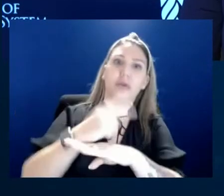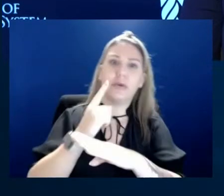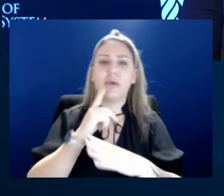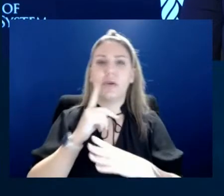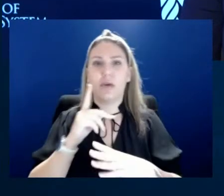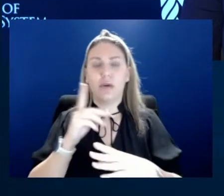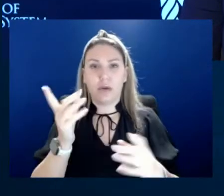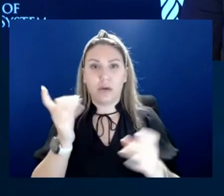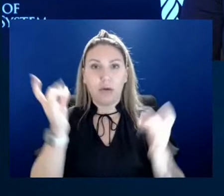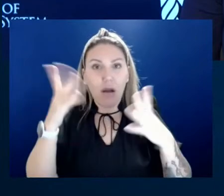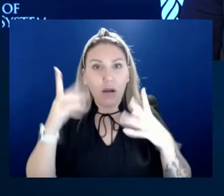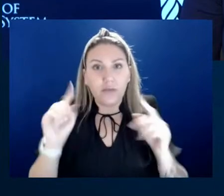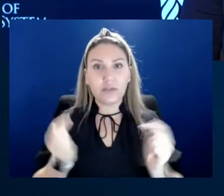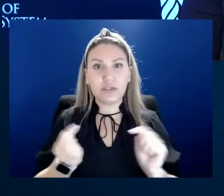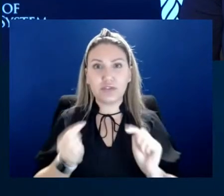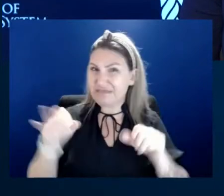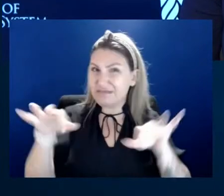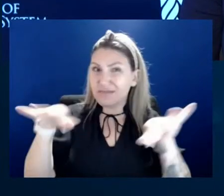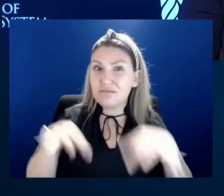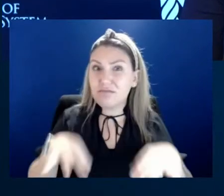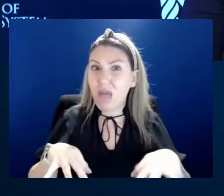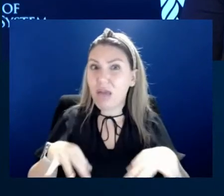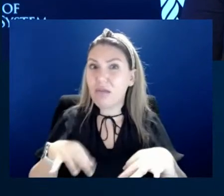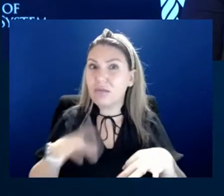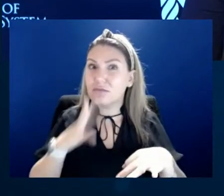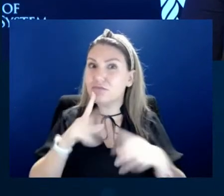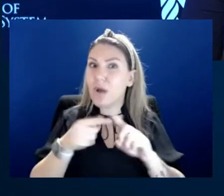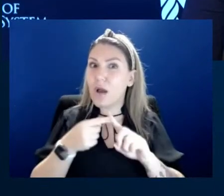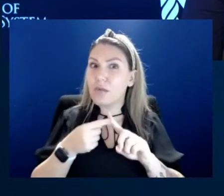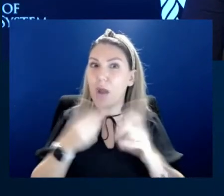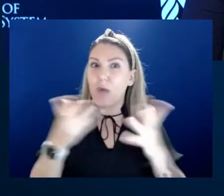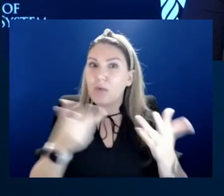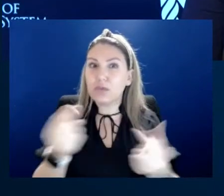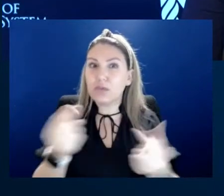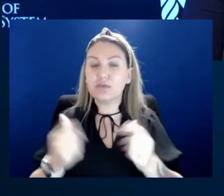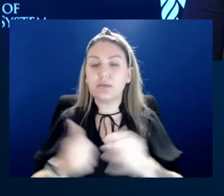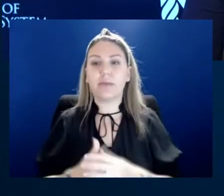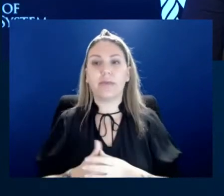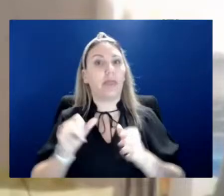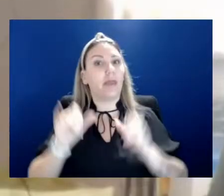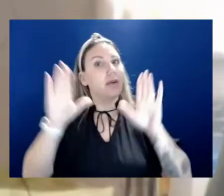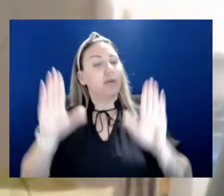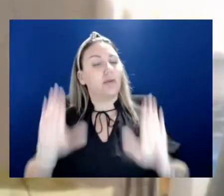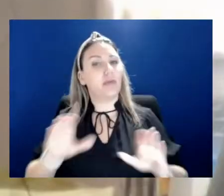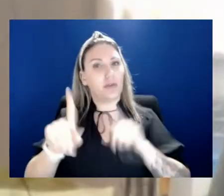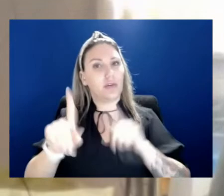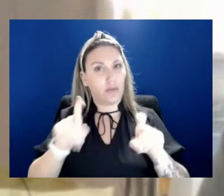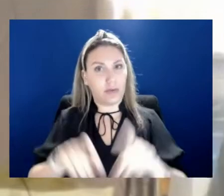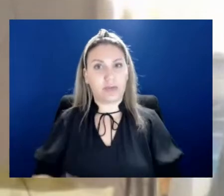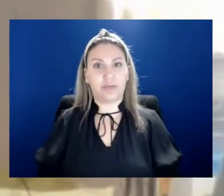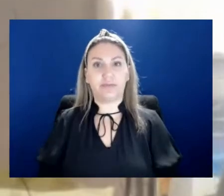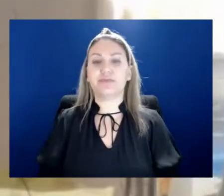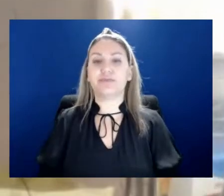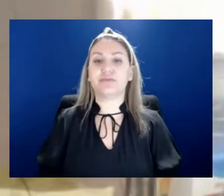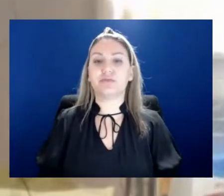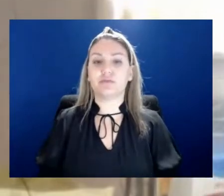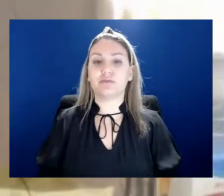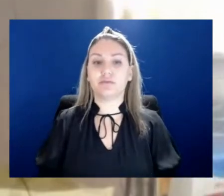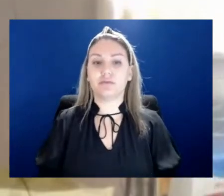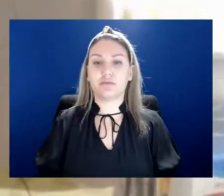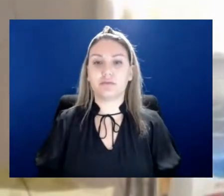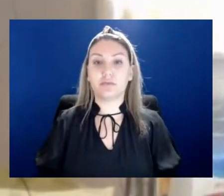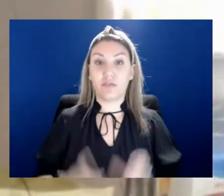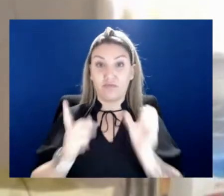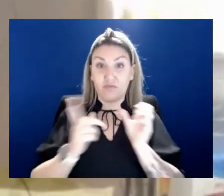to us about that. How you Certainly. triage. Well, that's a great question. The first thing I think for most folks